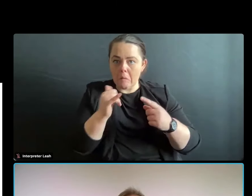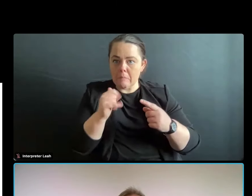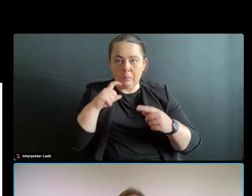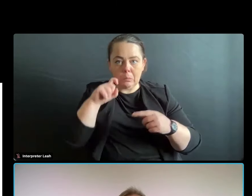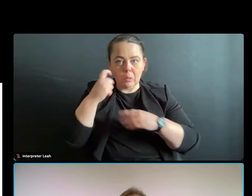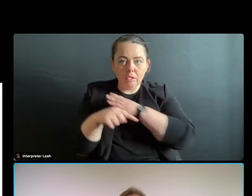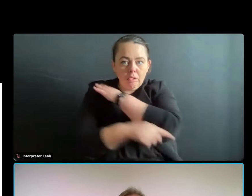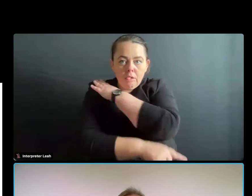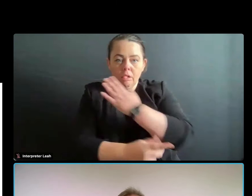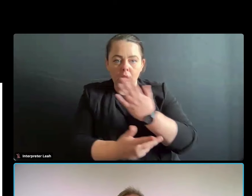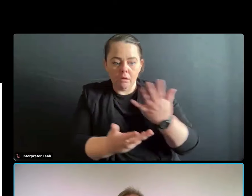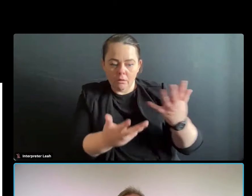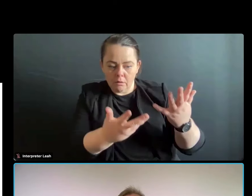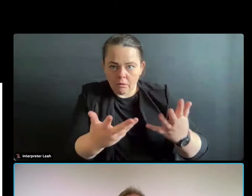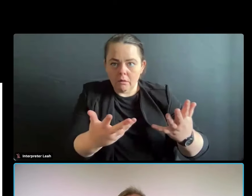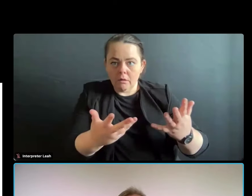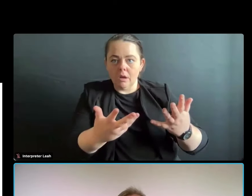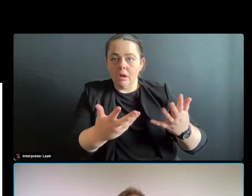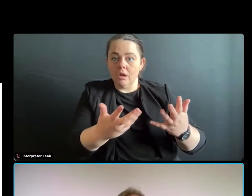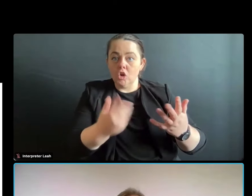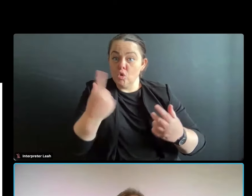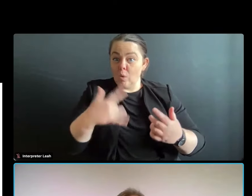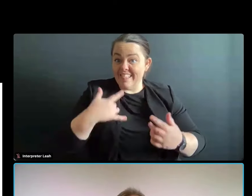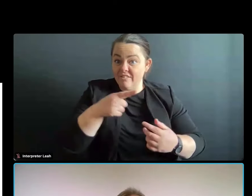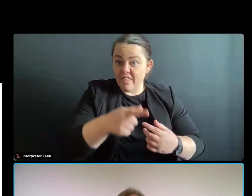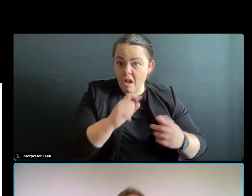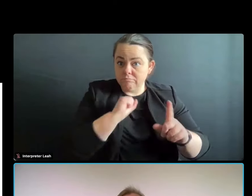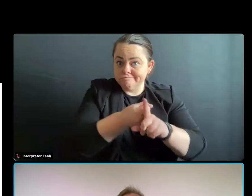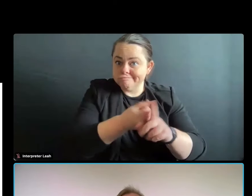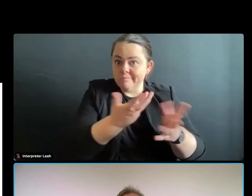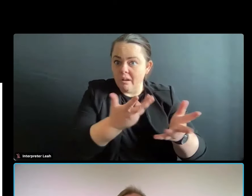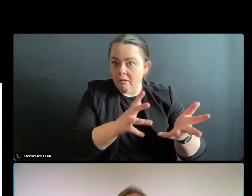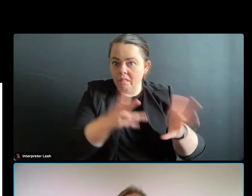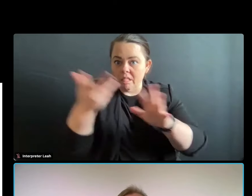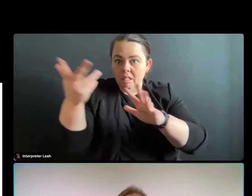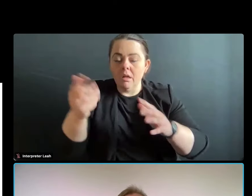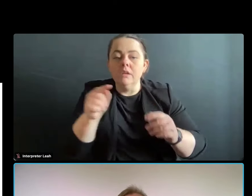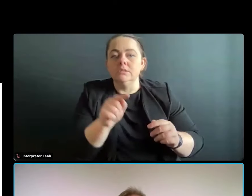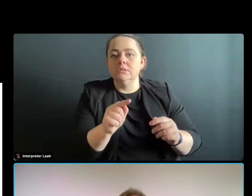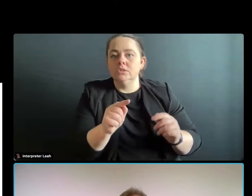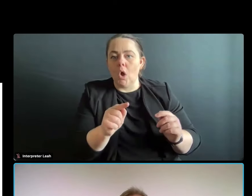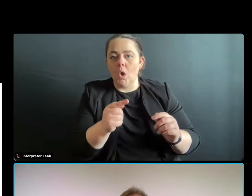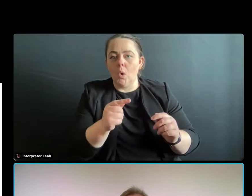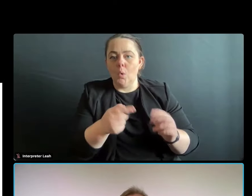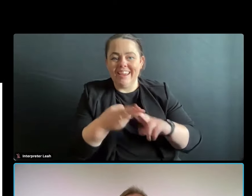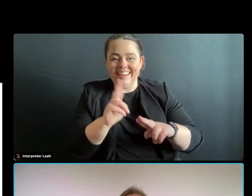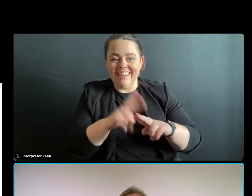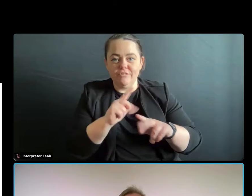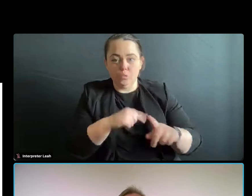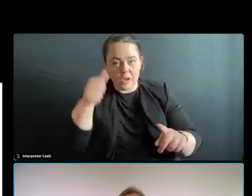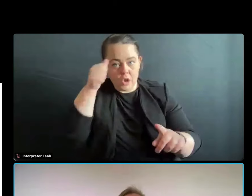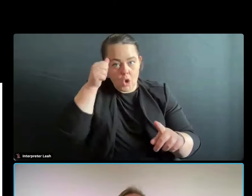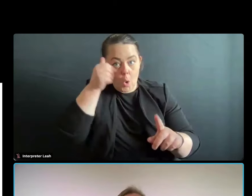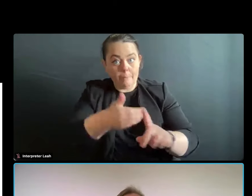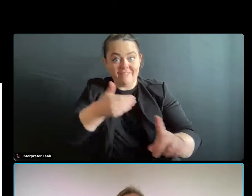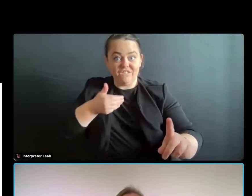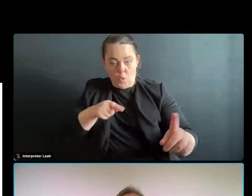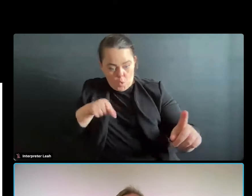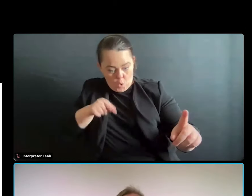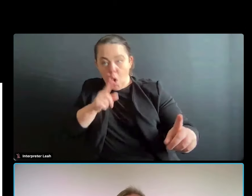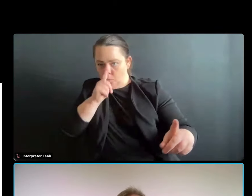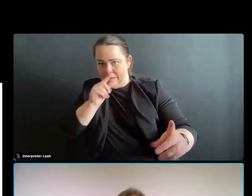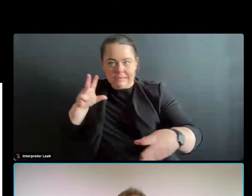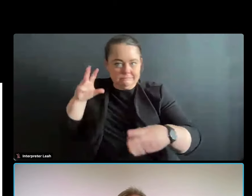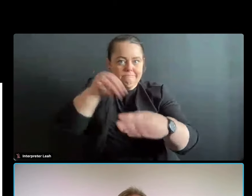So for us, that targeting is important because the earlier we can intervene, the more options